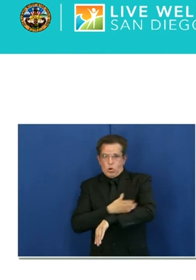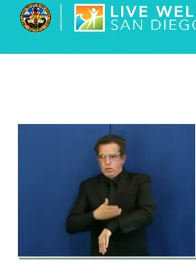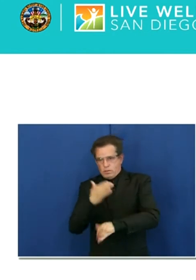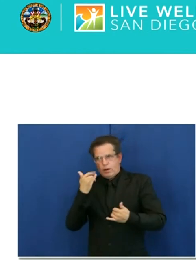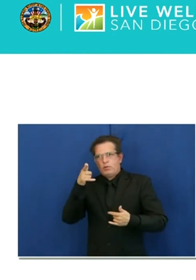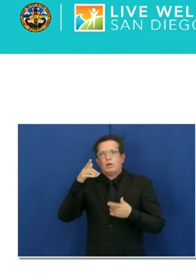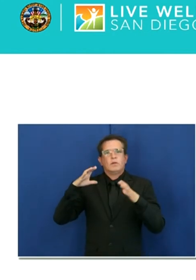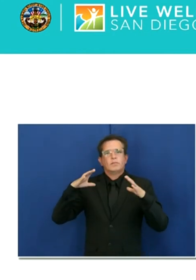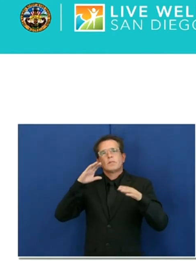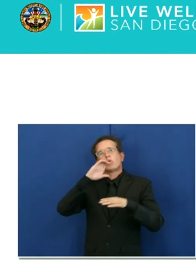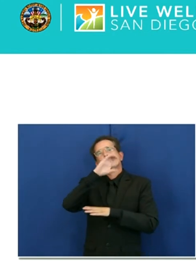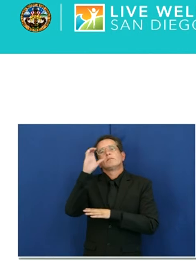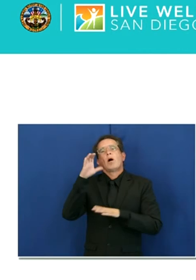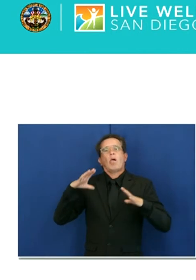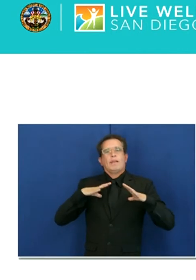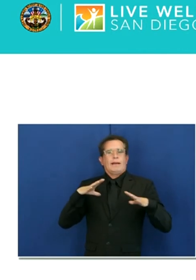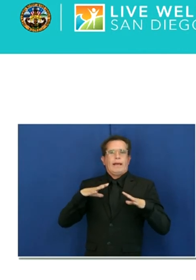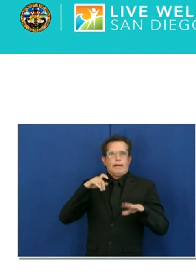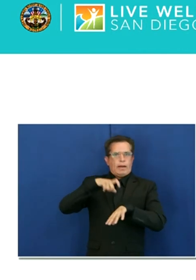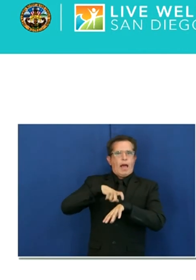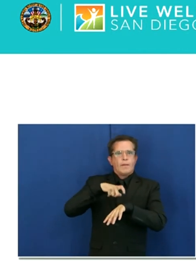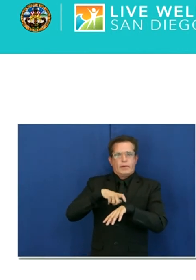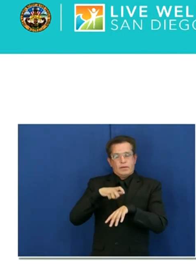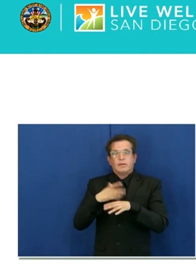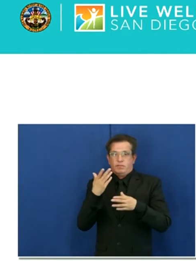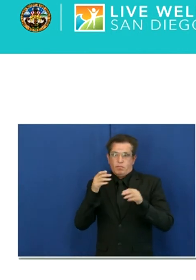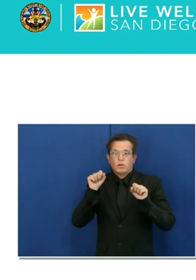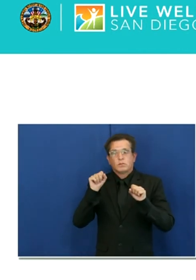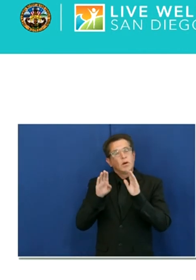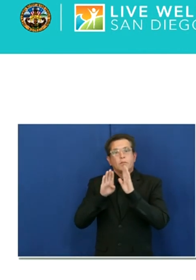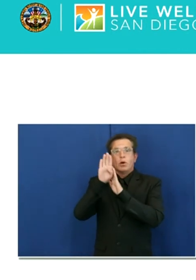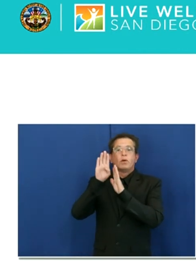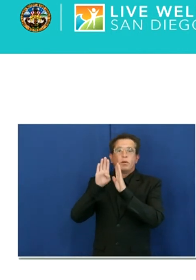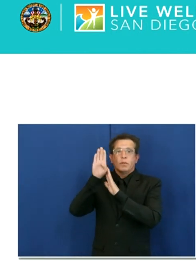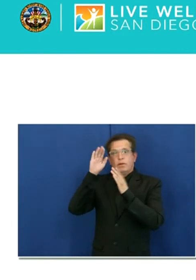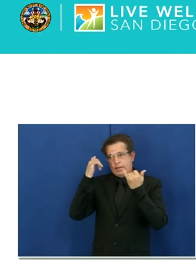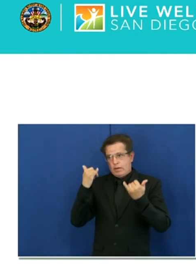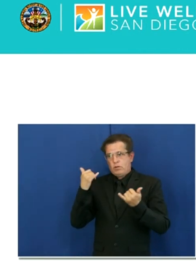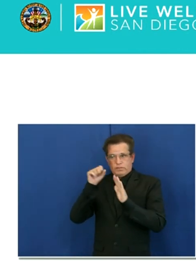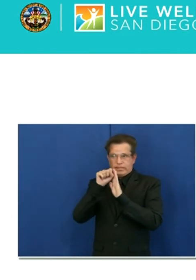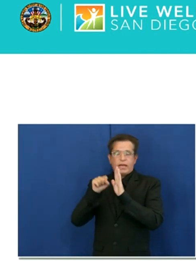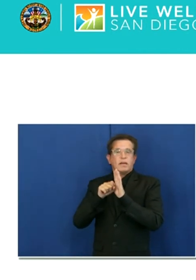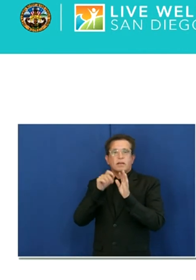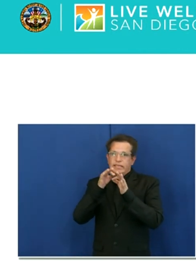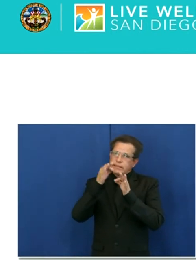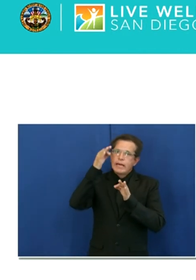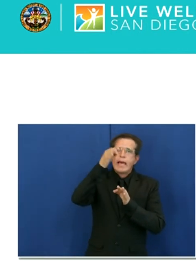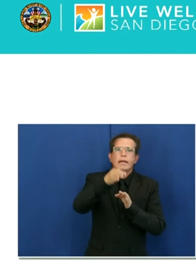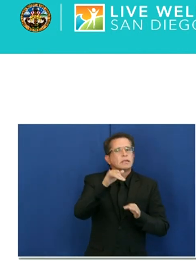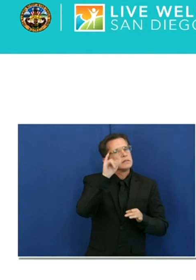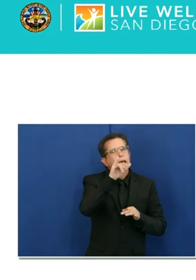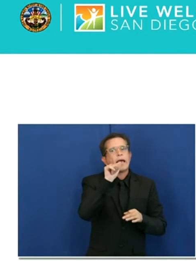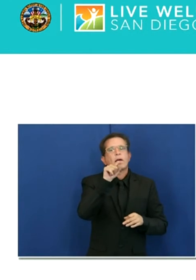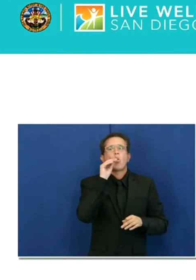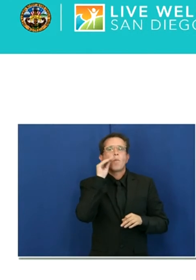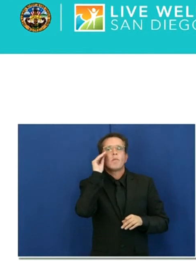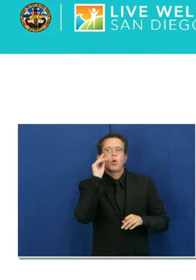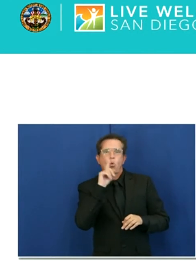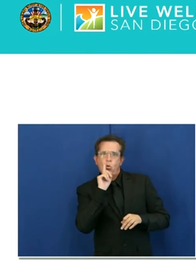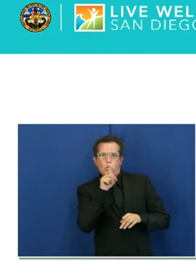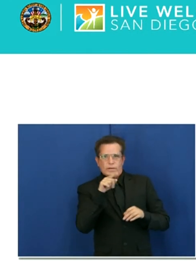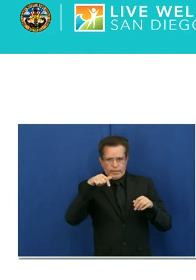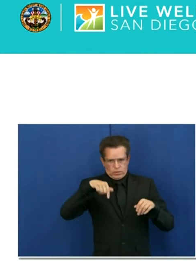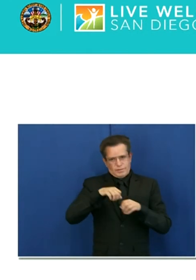holiday activity. So the state announced that we are extending the stay-at-home order for Southern California and implementing